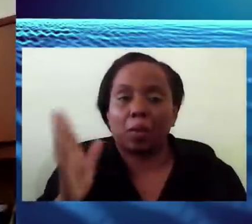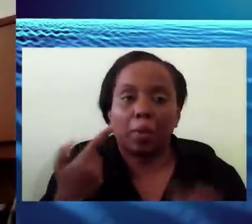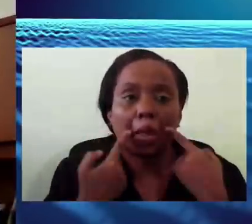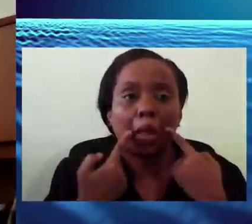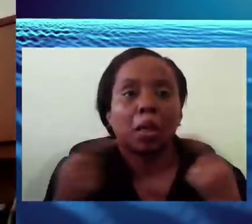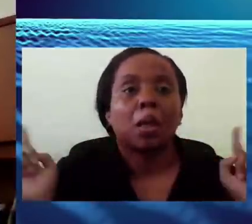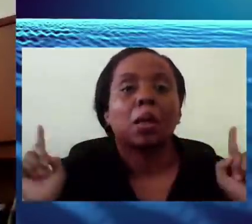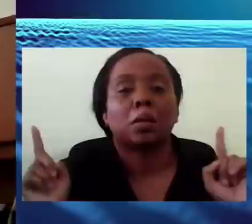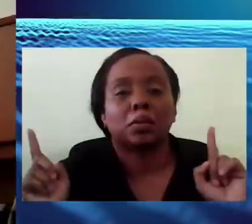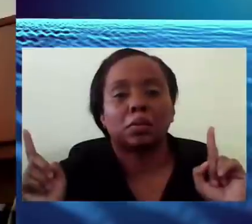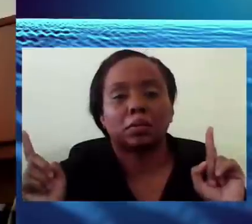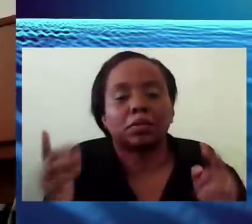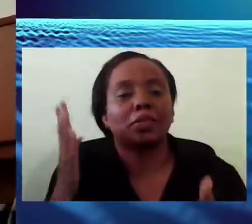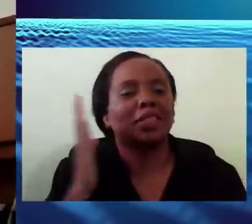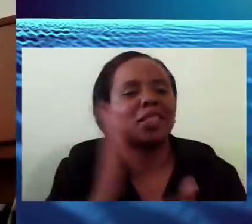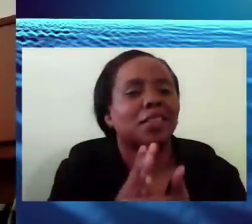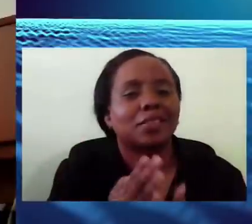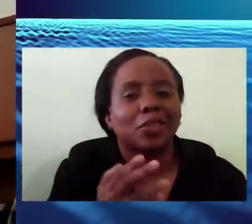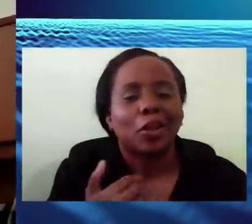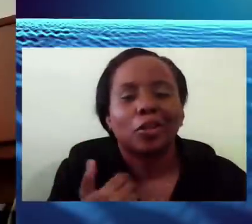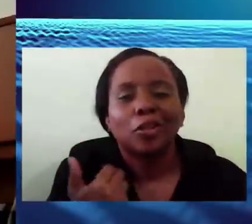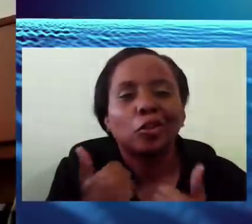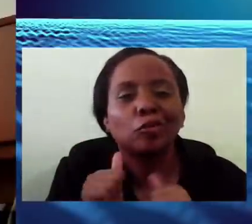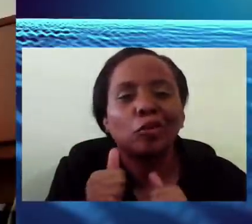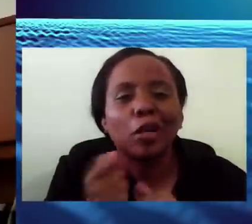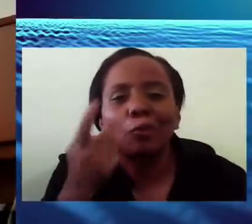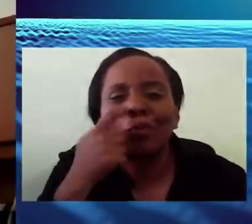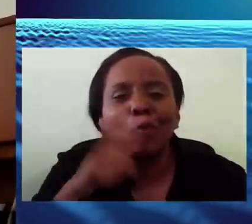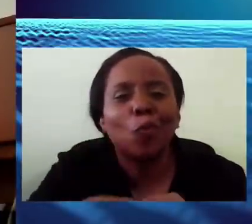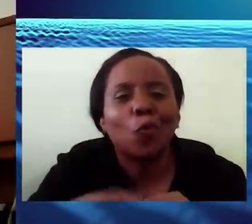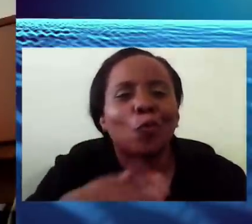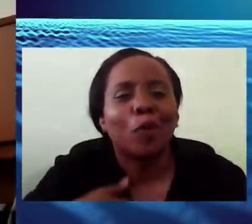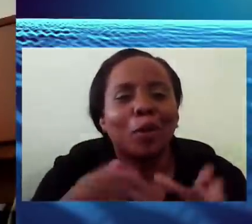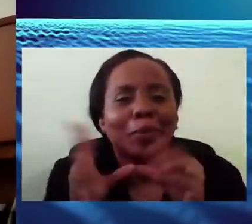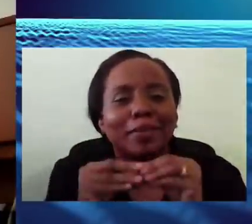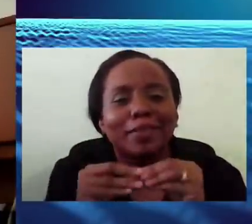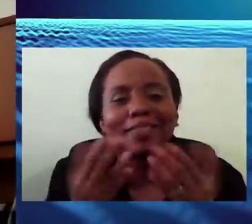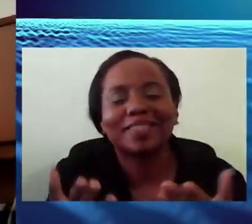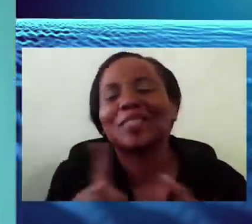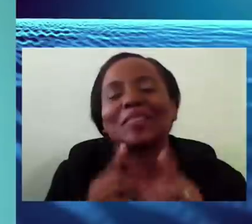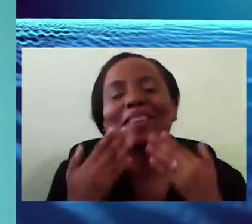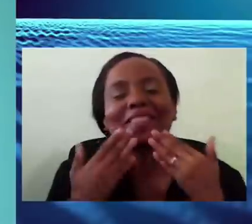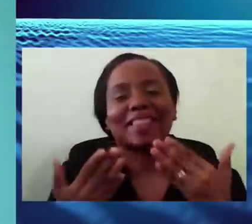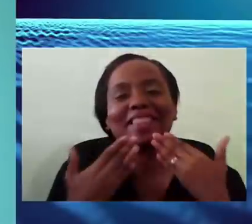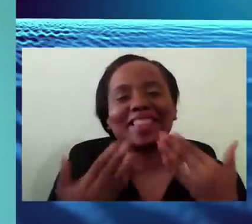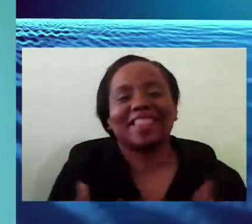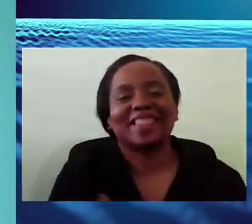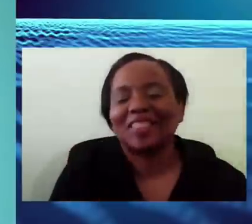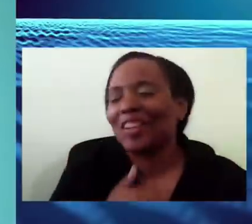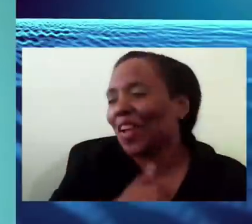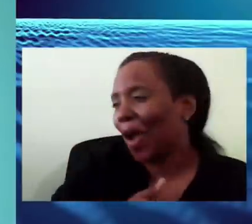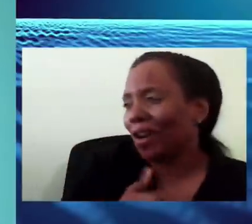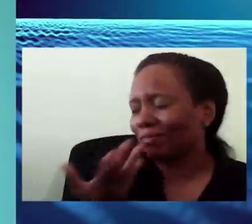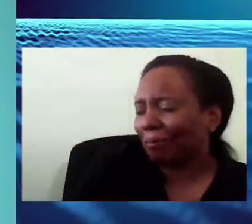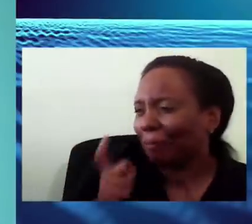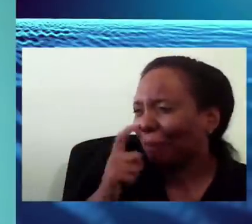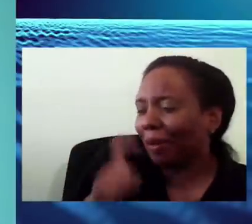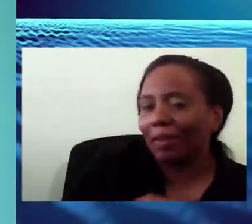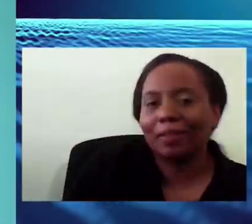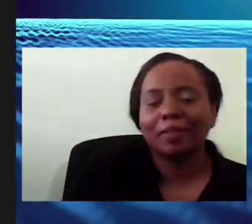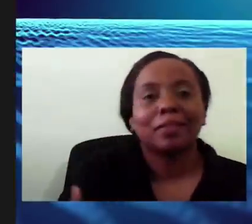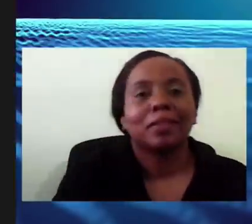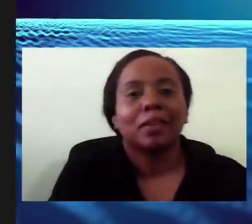that. So you should really stop listening in our meetings. But thanks for the question. Sorry for listening in. Minister